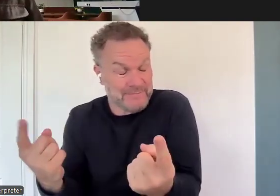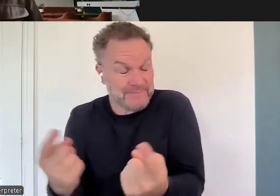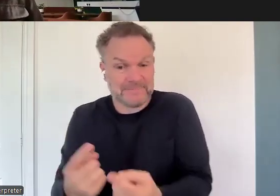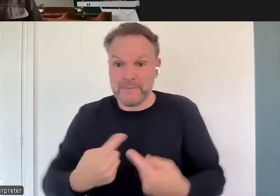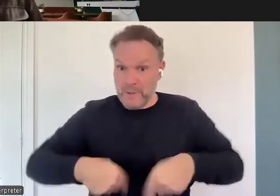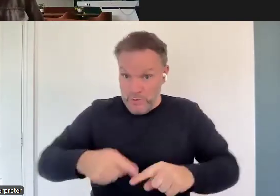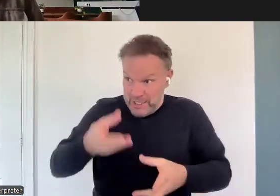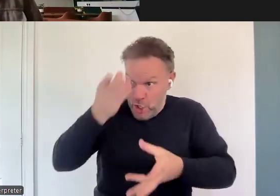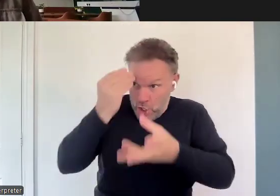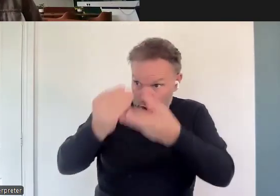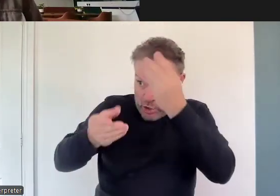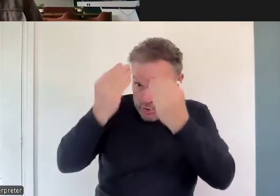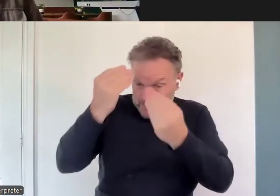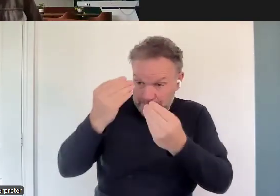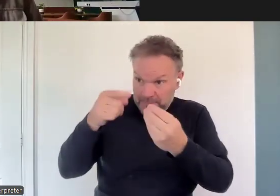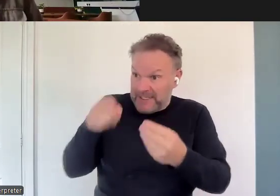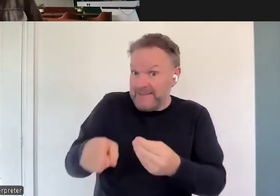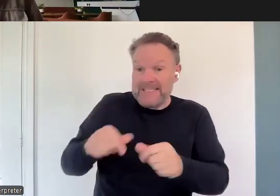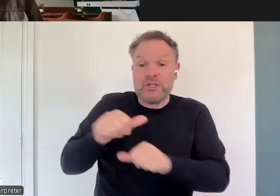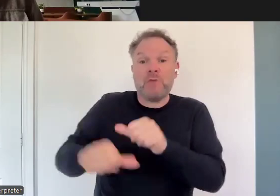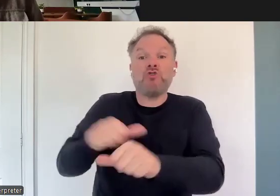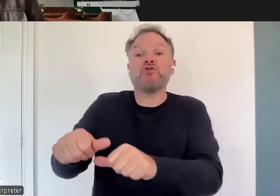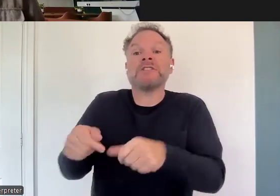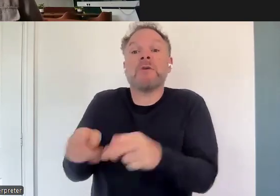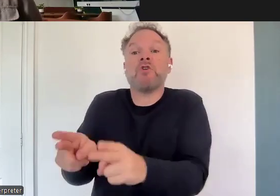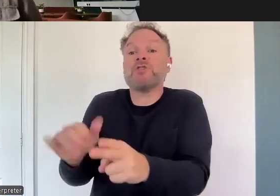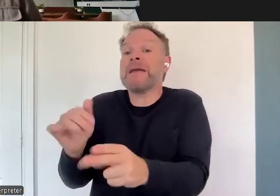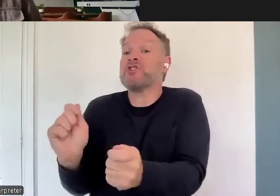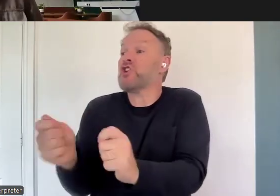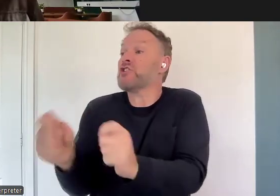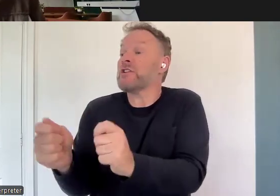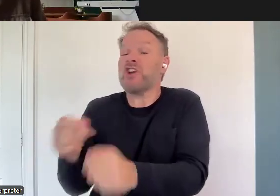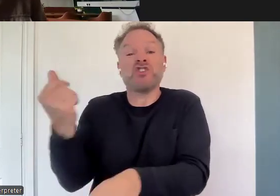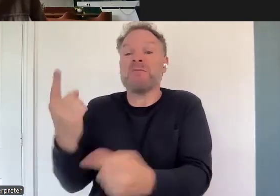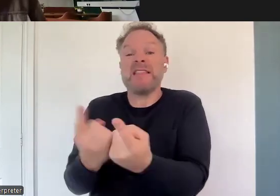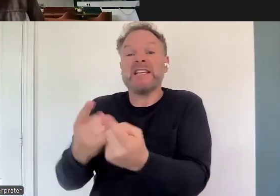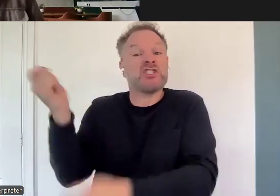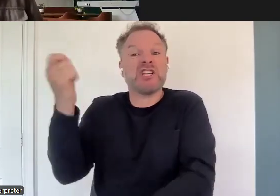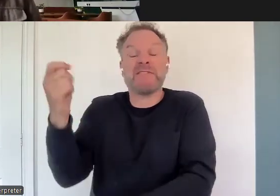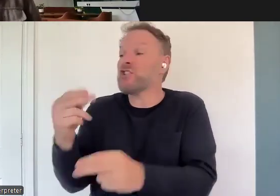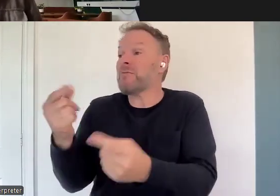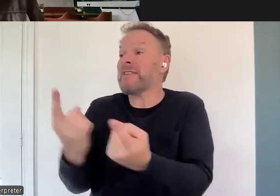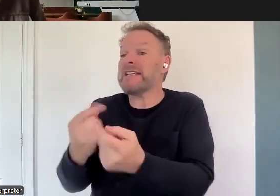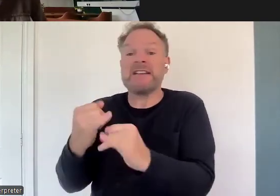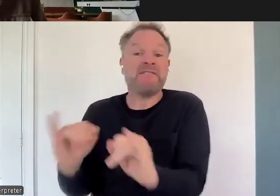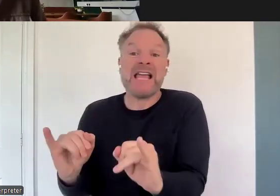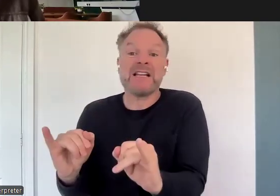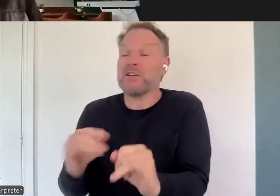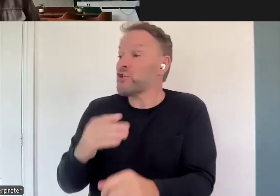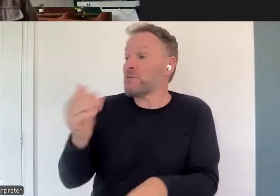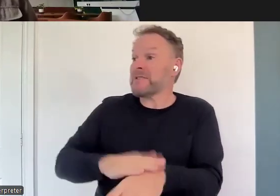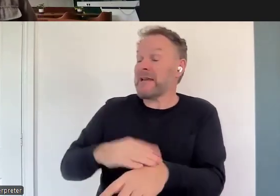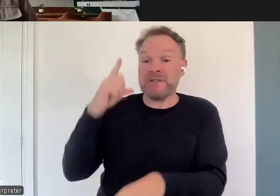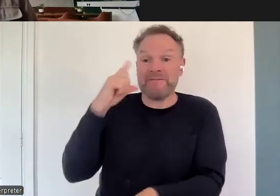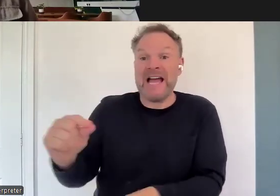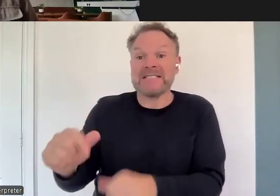learn, these approaches may evolve and change over time. Some things will work, some things won't. Some things will go faster than expected and